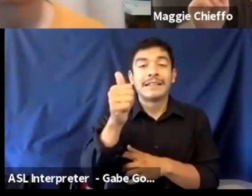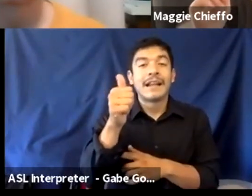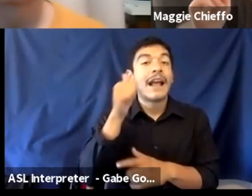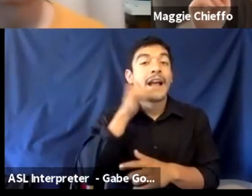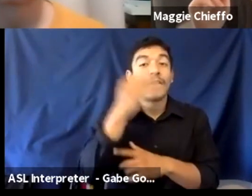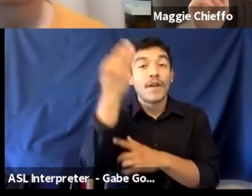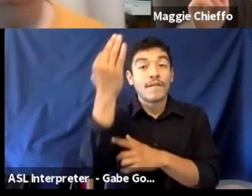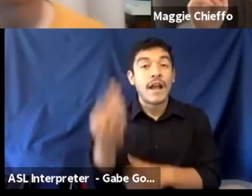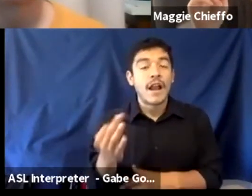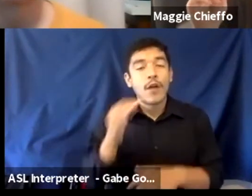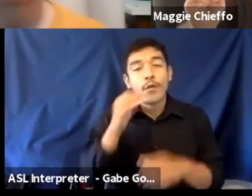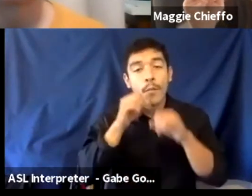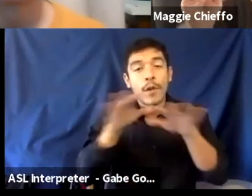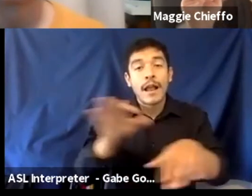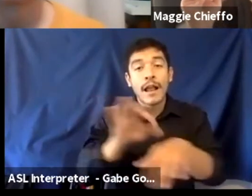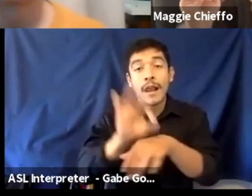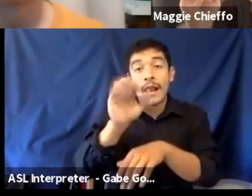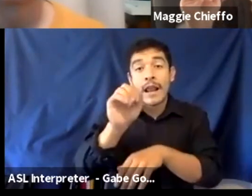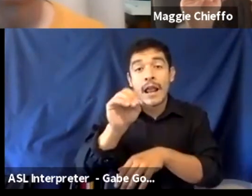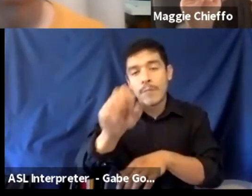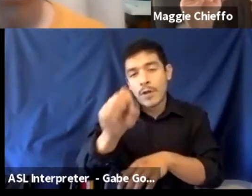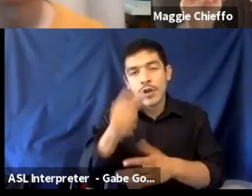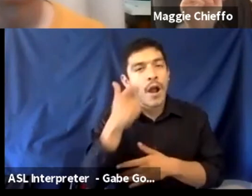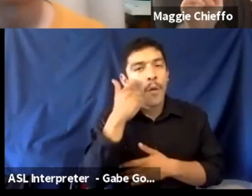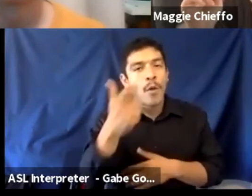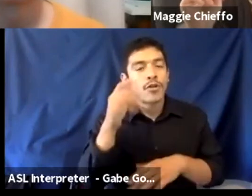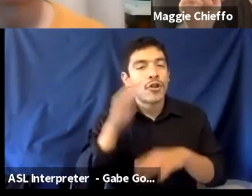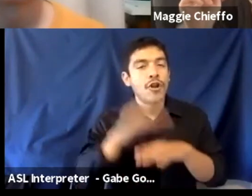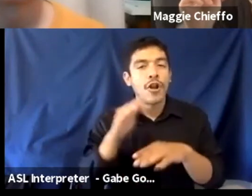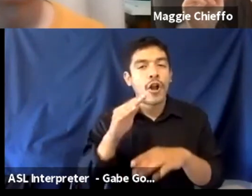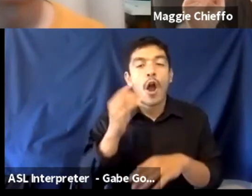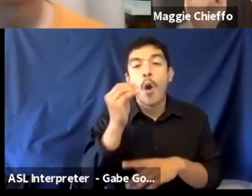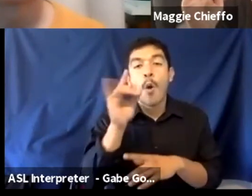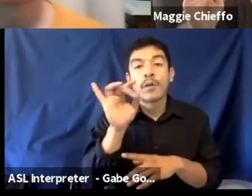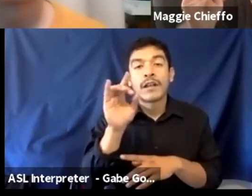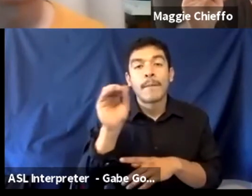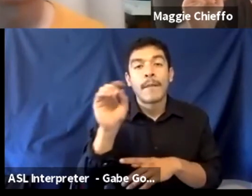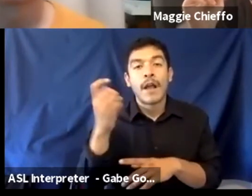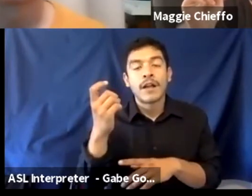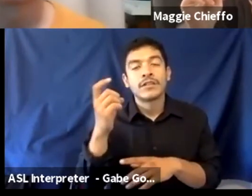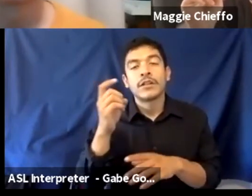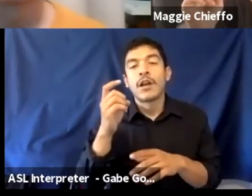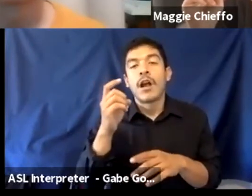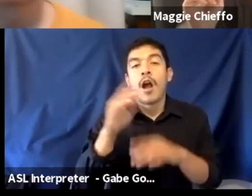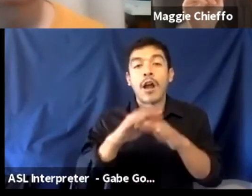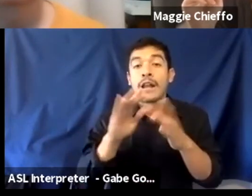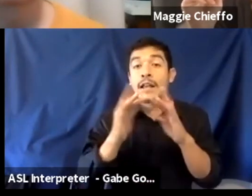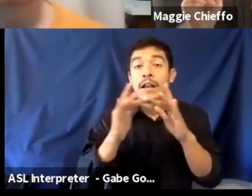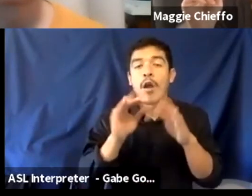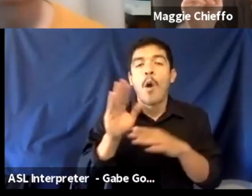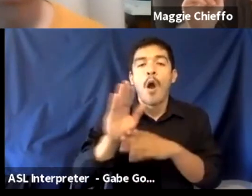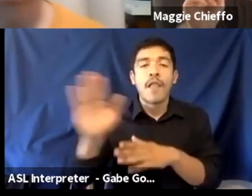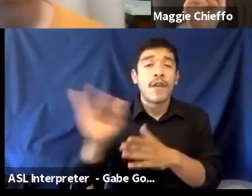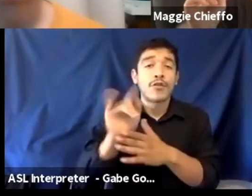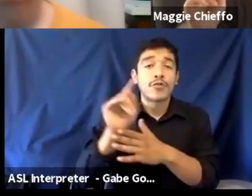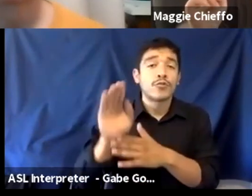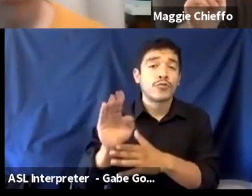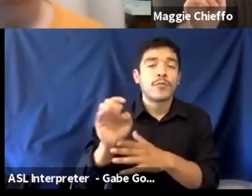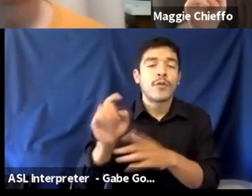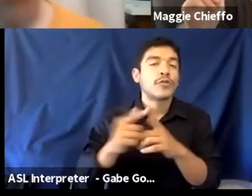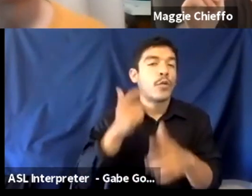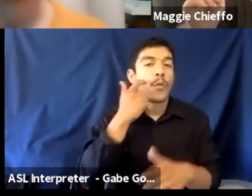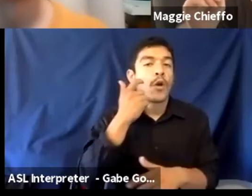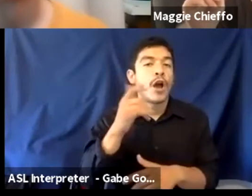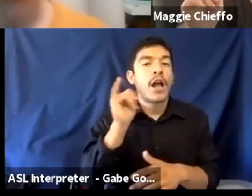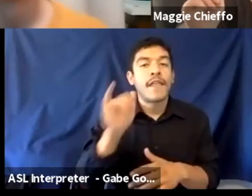Friday they'll be released at 9 a.m. and you can tune in on GoldieBlox's website or on their YouTube channel to watch